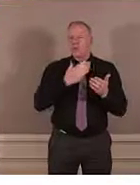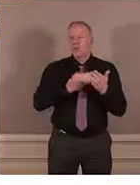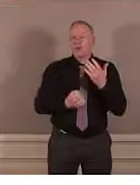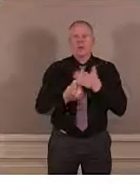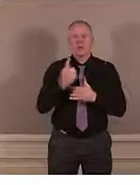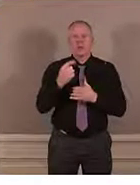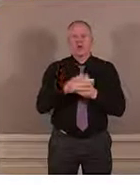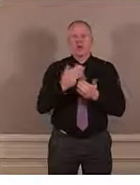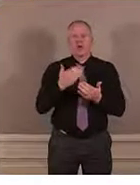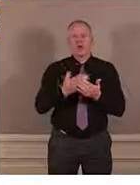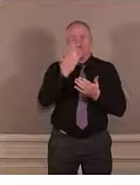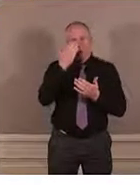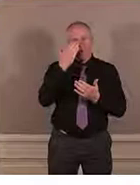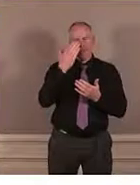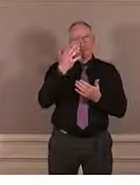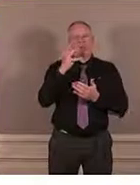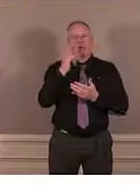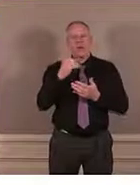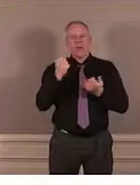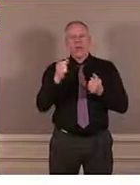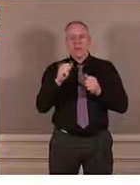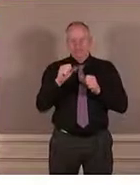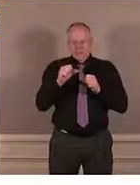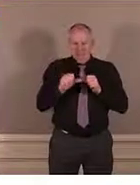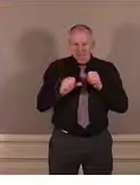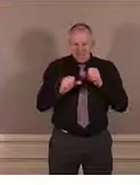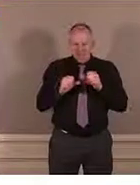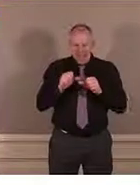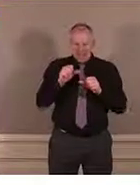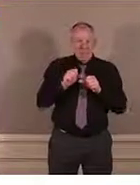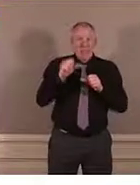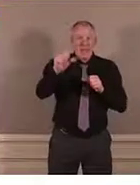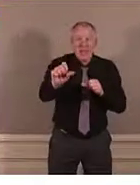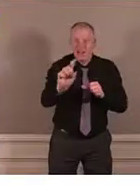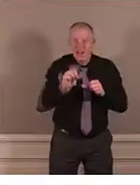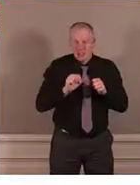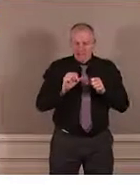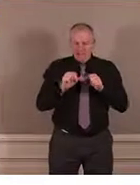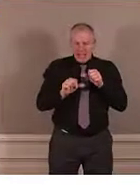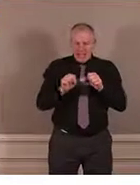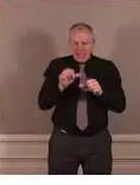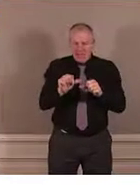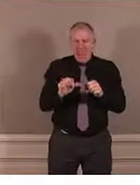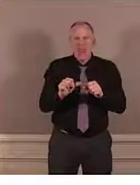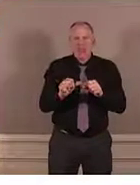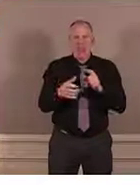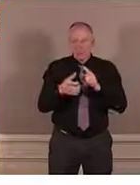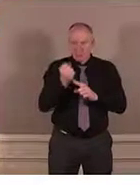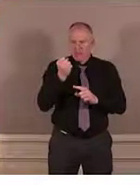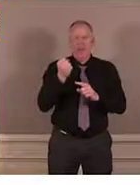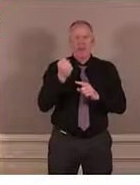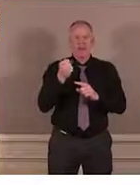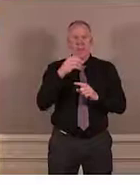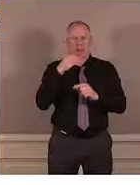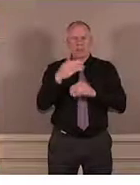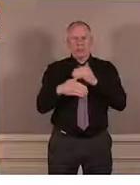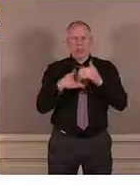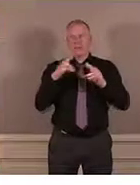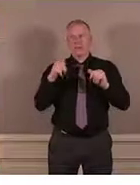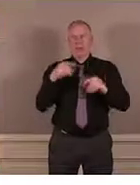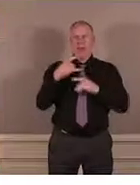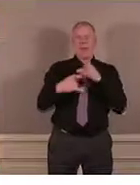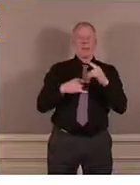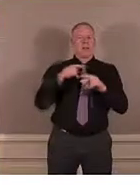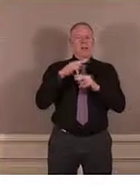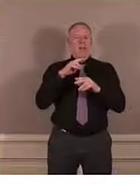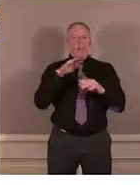This is why we put small steps in place to achieve goals. This makes the process seem much more achievable and less daunting.